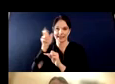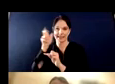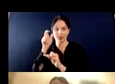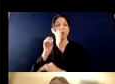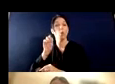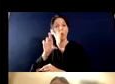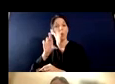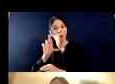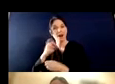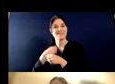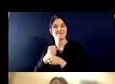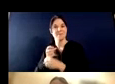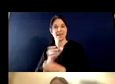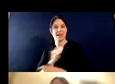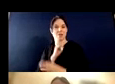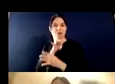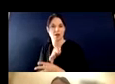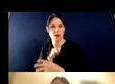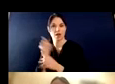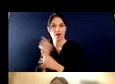sounds.